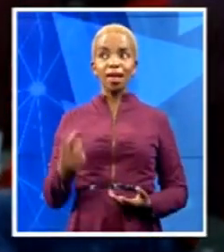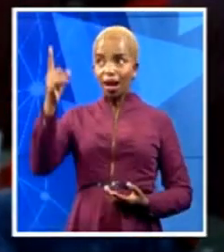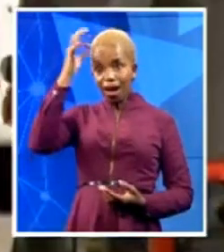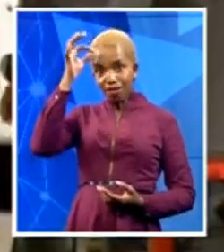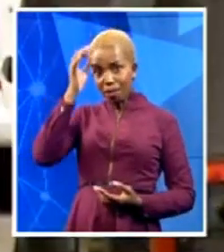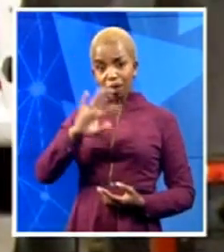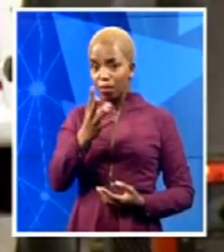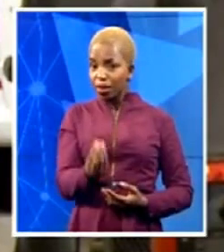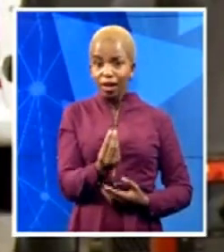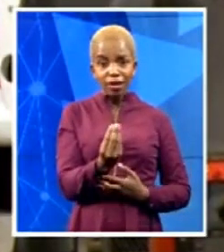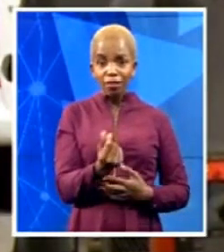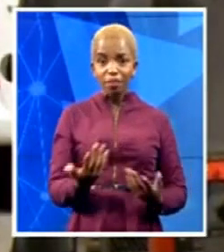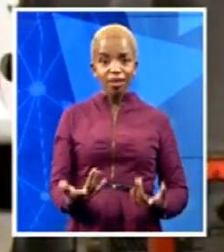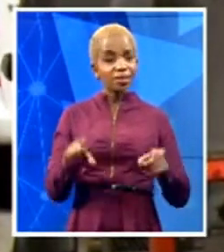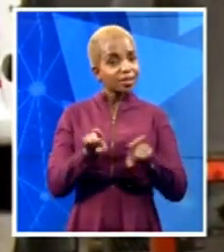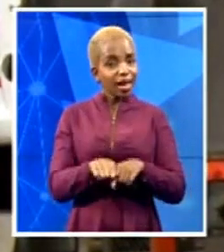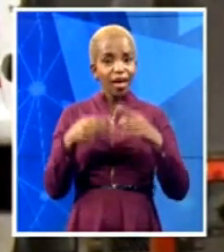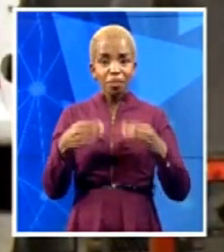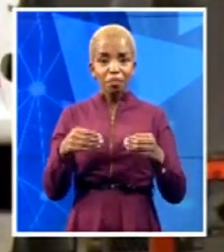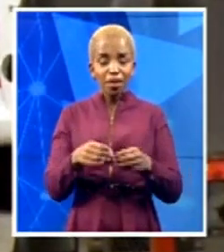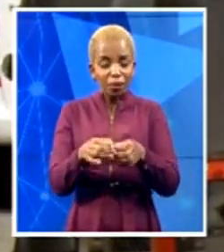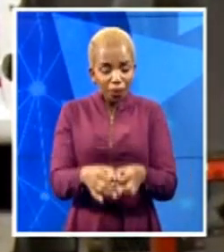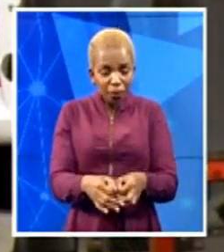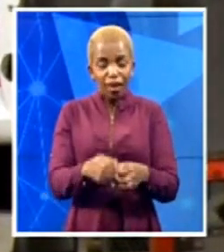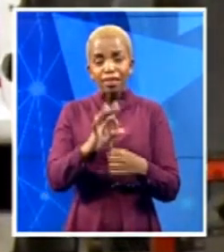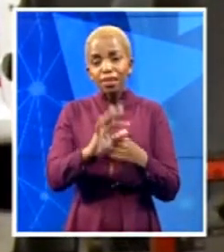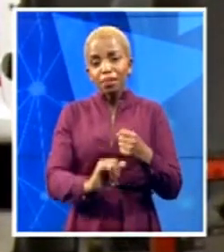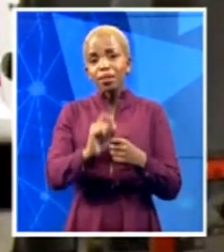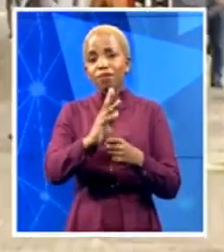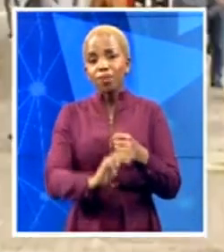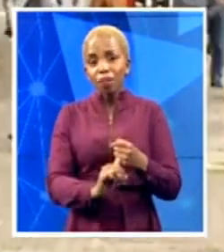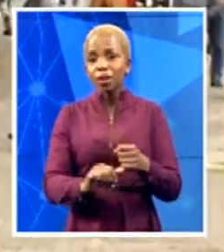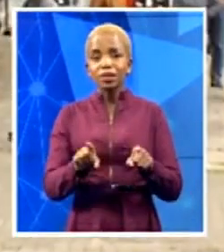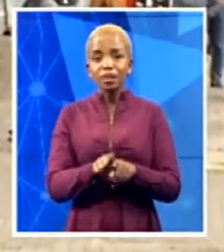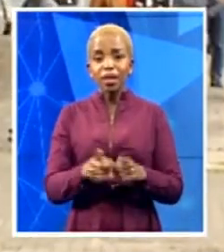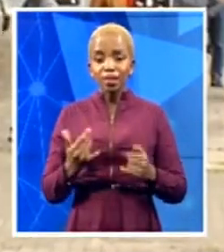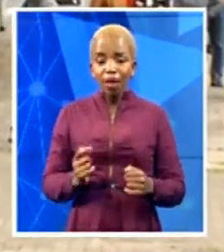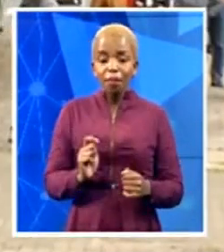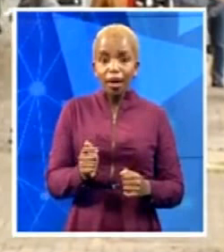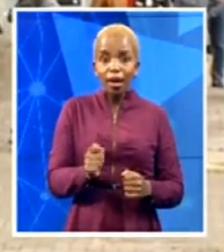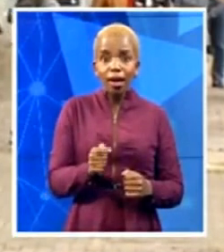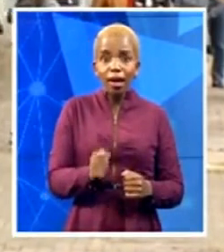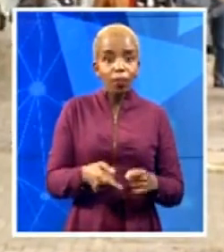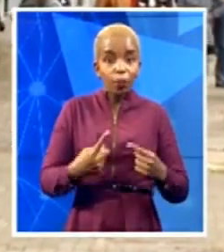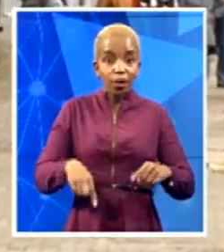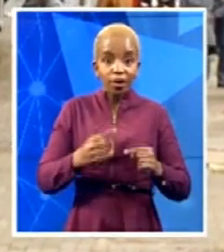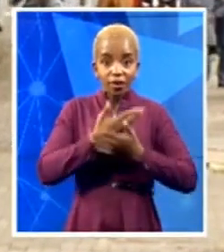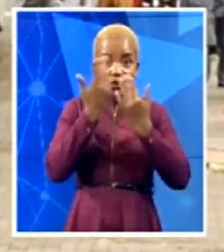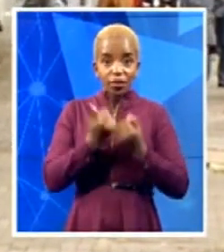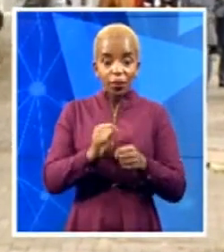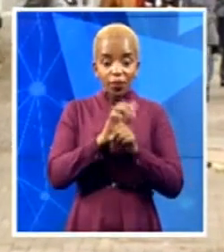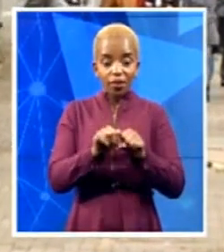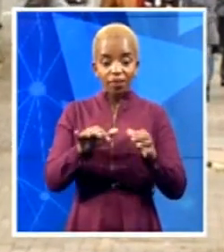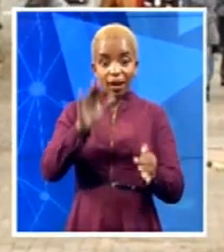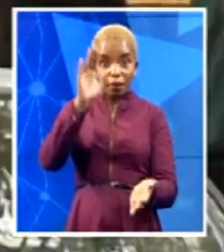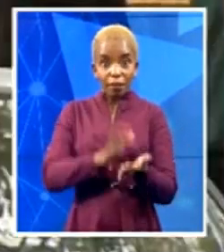than 3 months, 4 months, 5 months, given the fact that we don't know what the timeline of the virus is going to be. So we have to do what we can do.